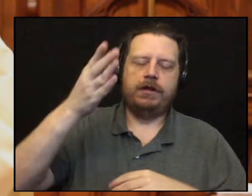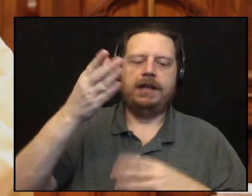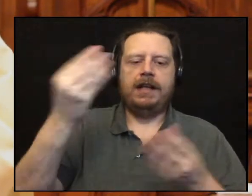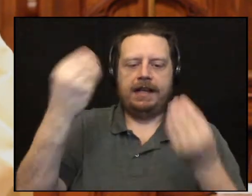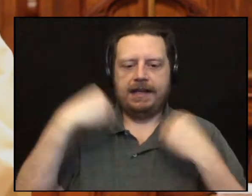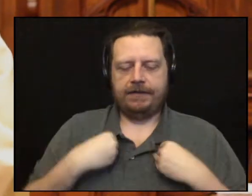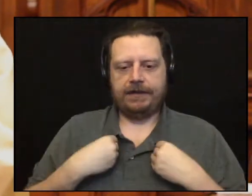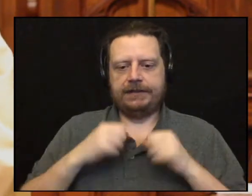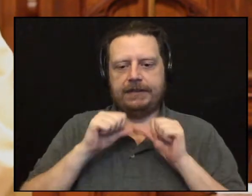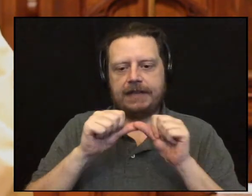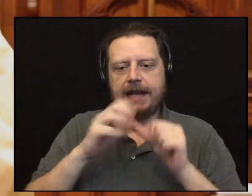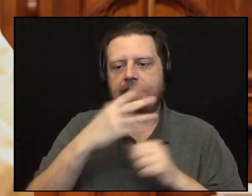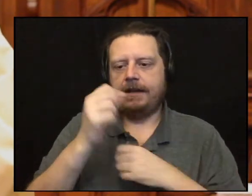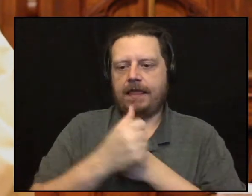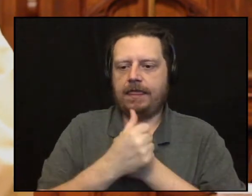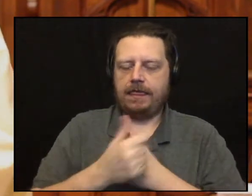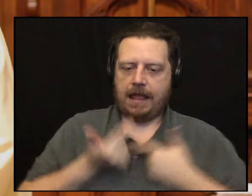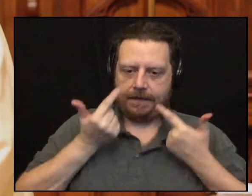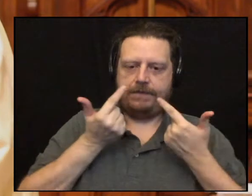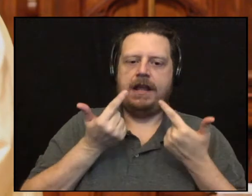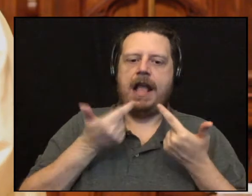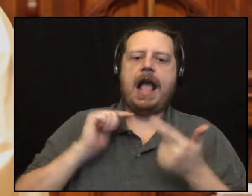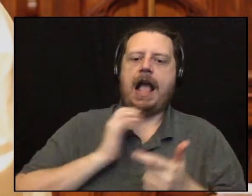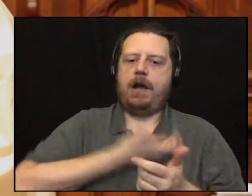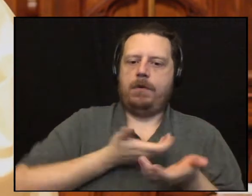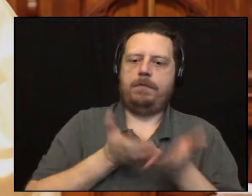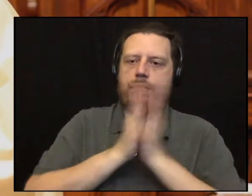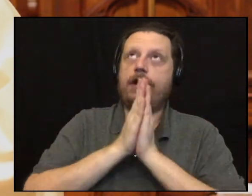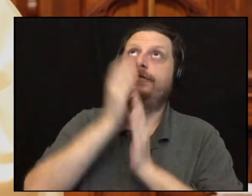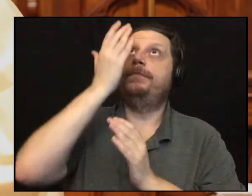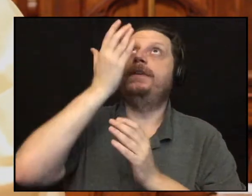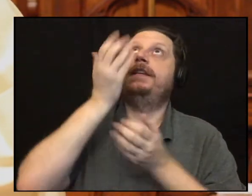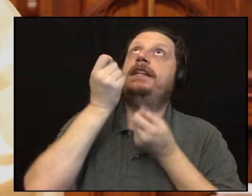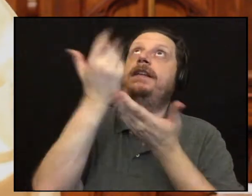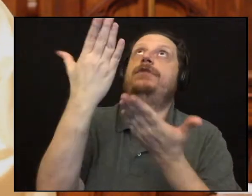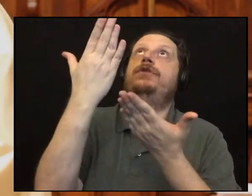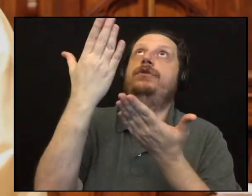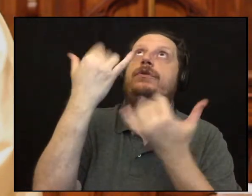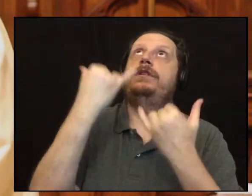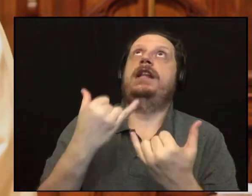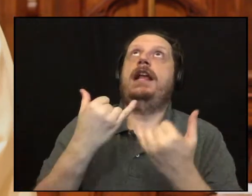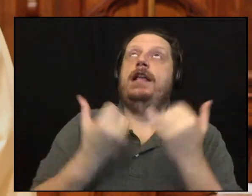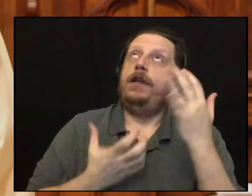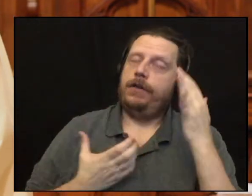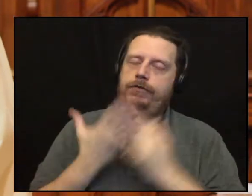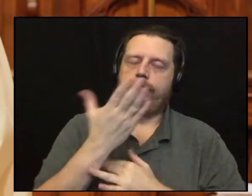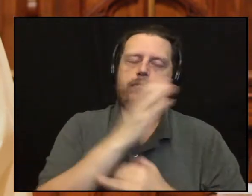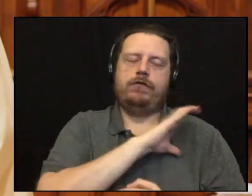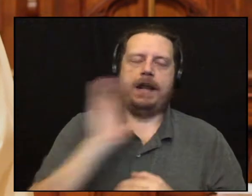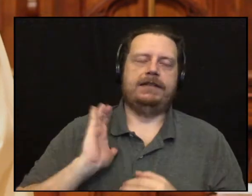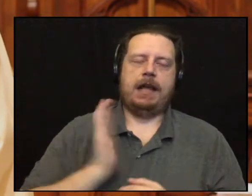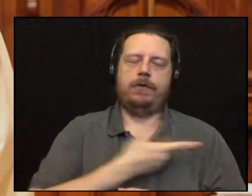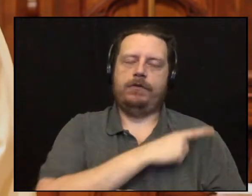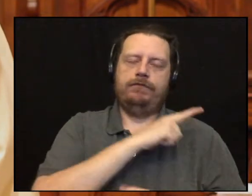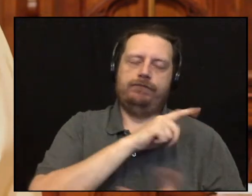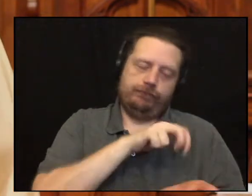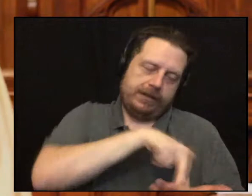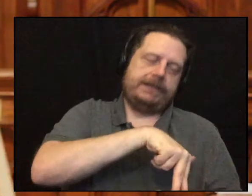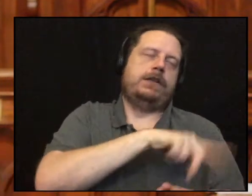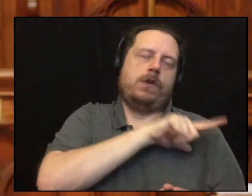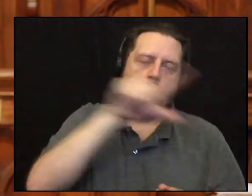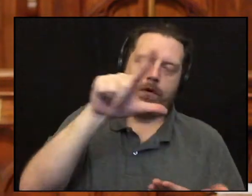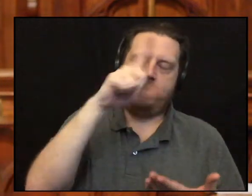our prayers become before you this day through Christ the risen Lord forever and ever. Amen.